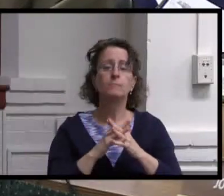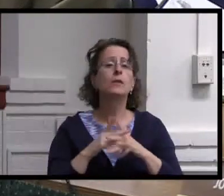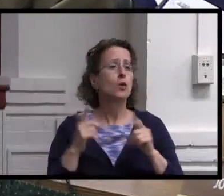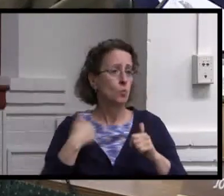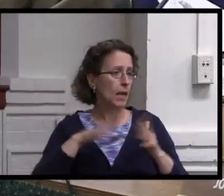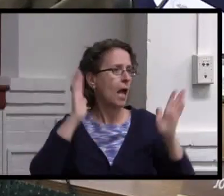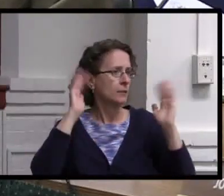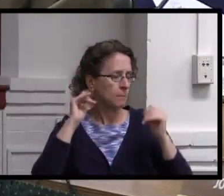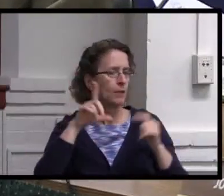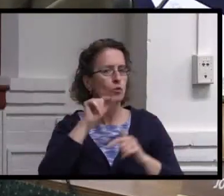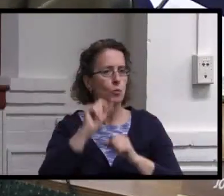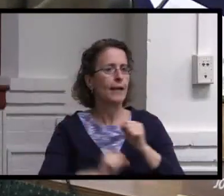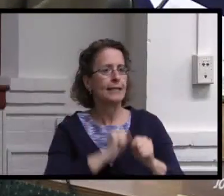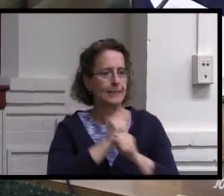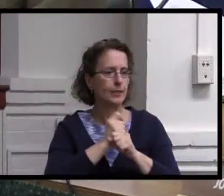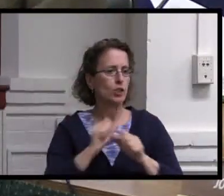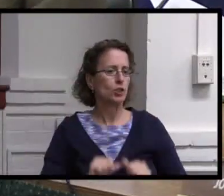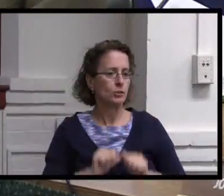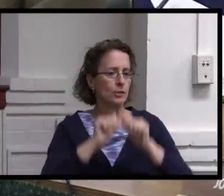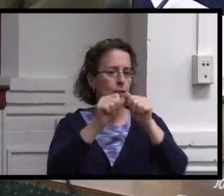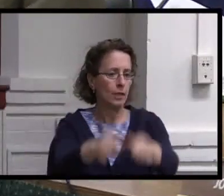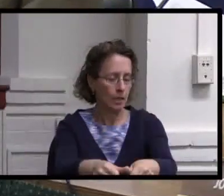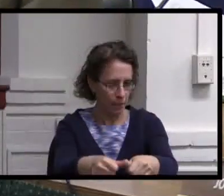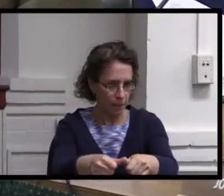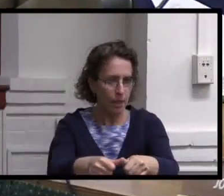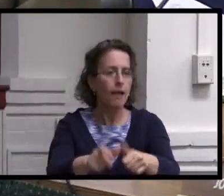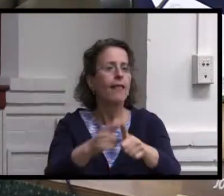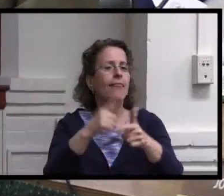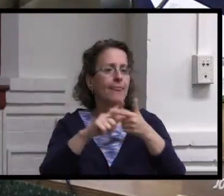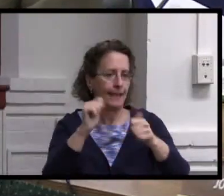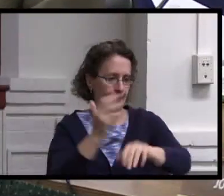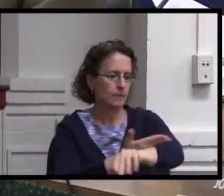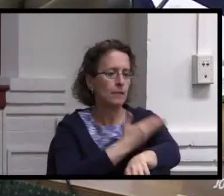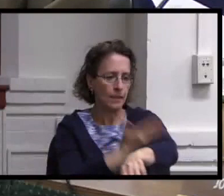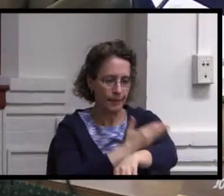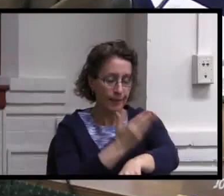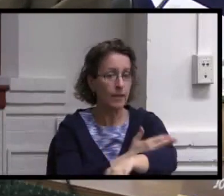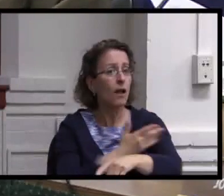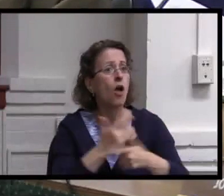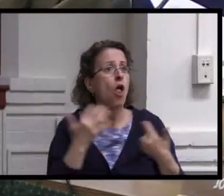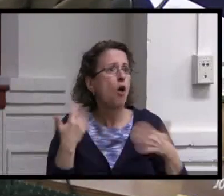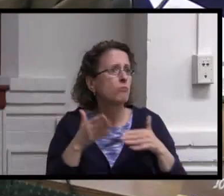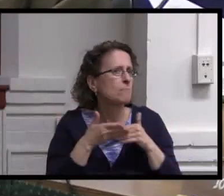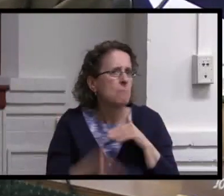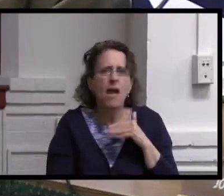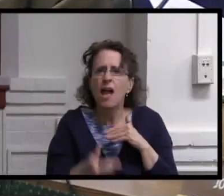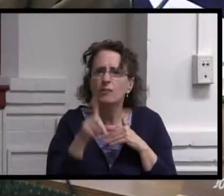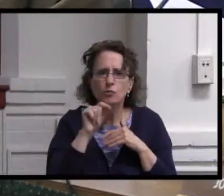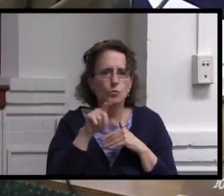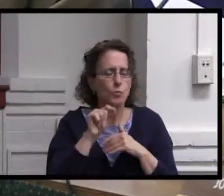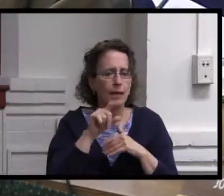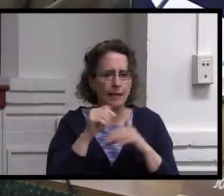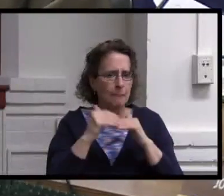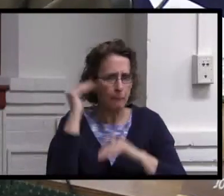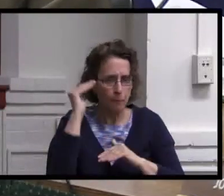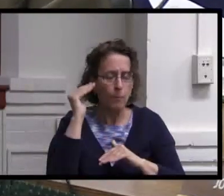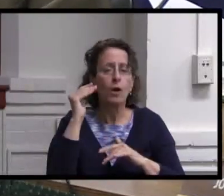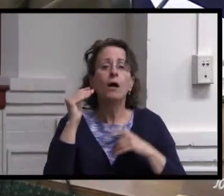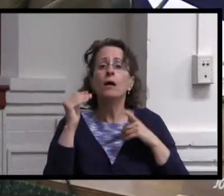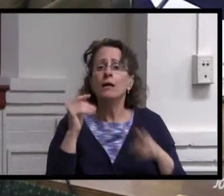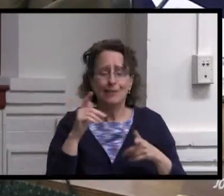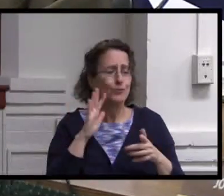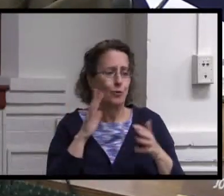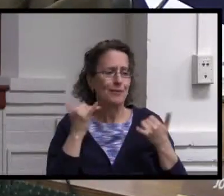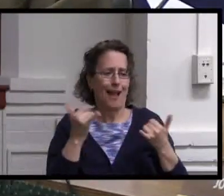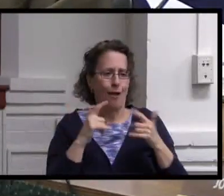need to be fully refurbished. So we're a couple of years past that. It really does desperately need to be fully refurbished. We've had some pump failure out there and some electrical